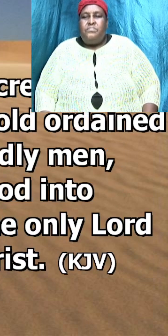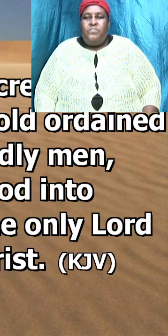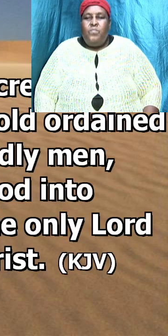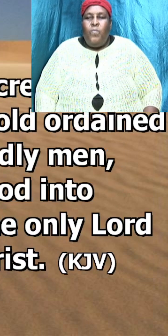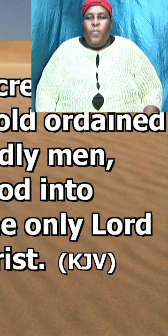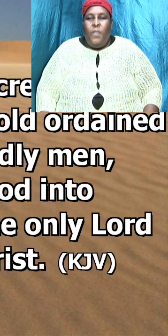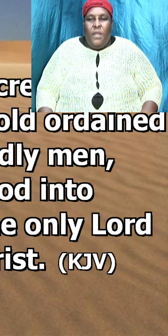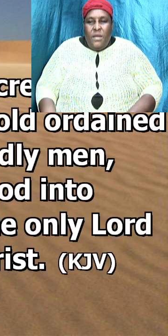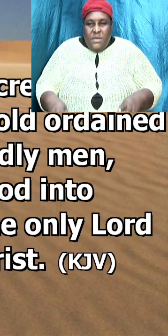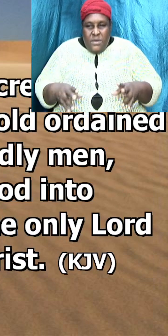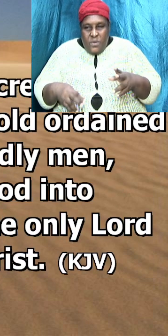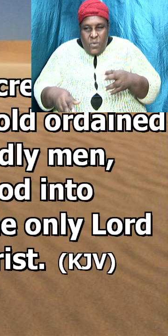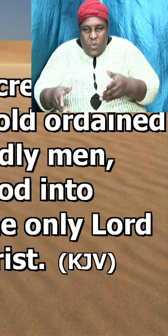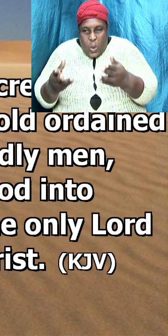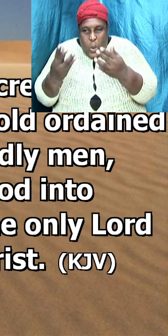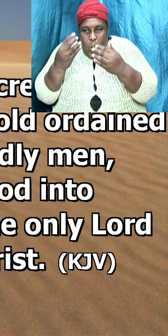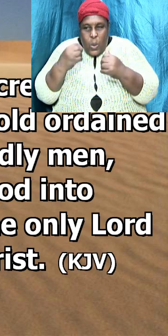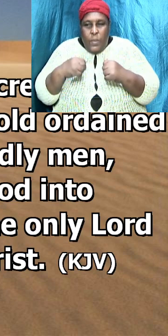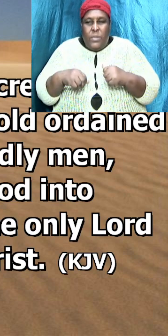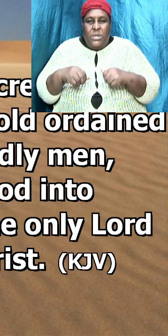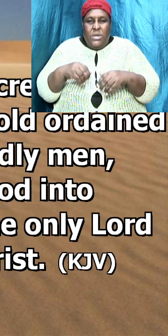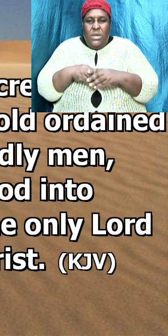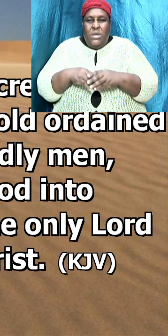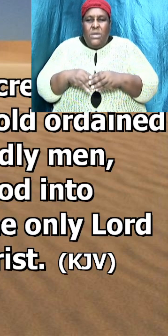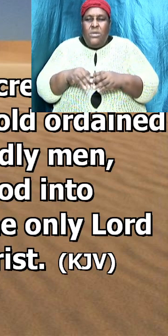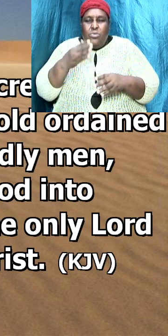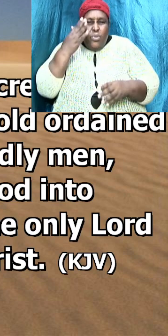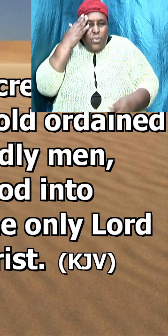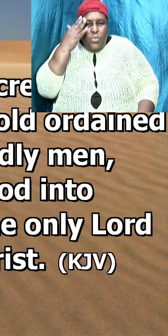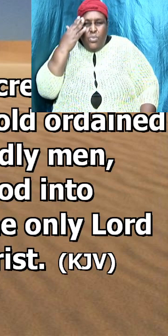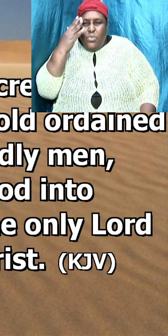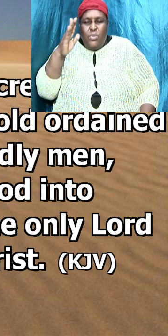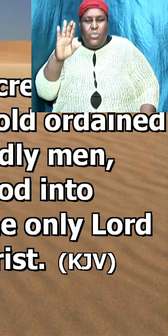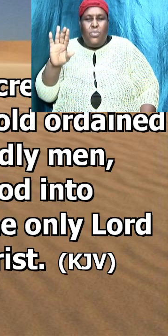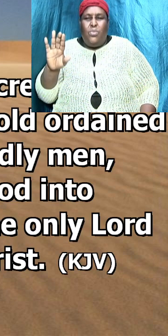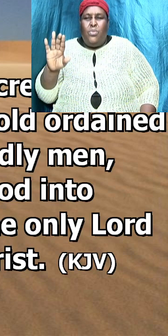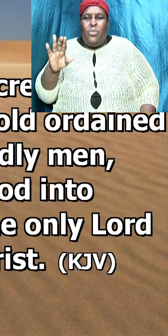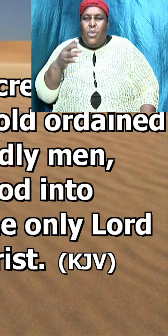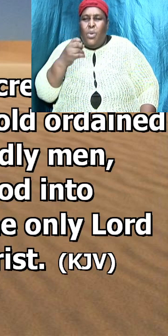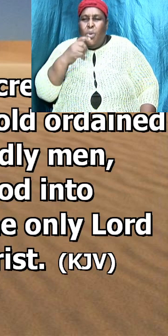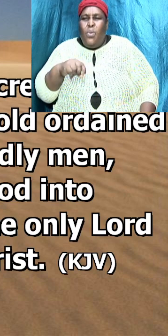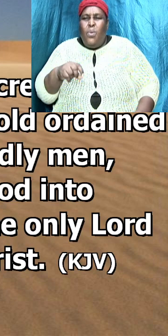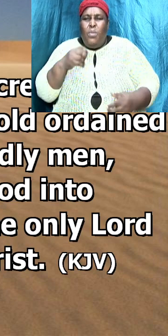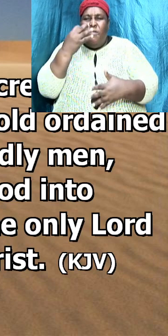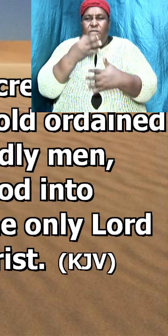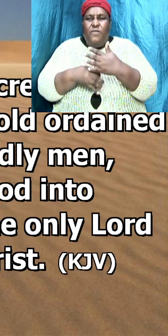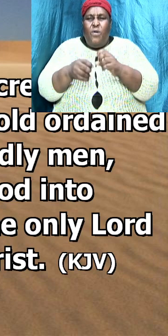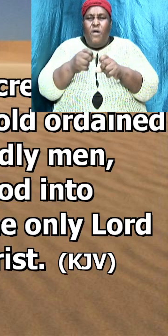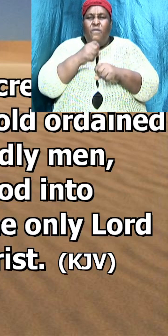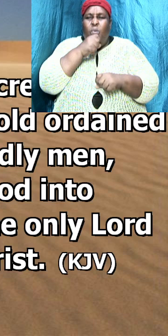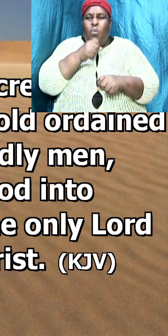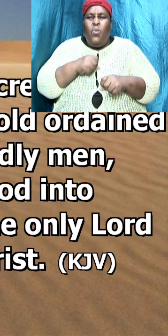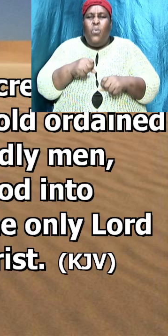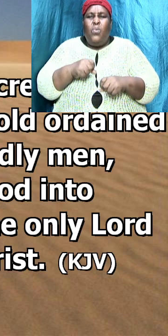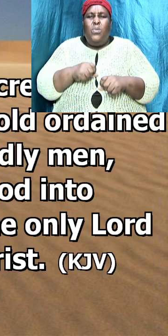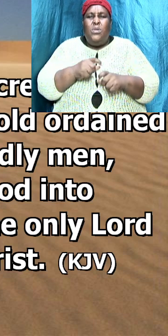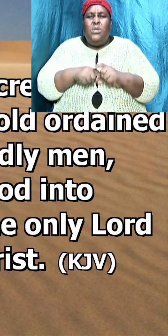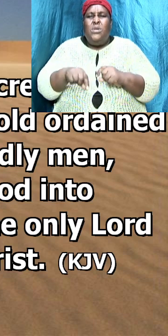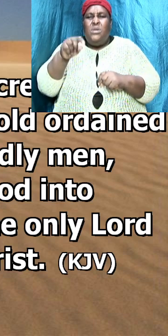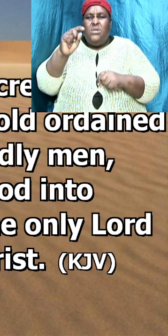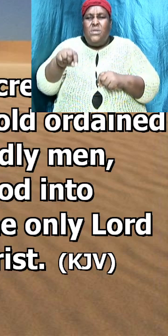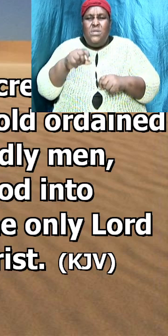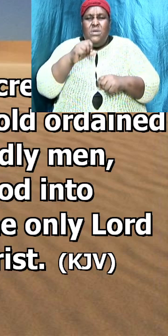crepting unawares who were before of all ordained to this